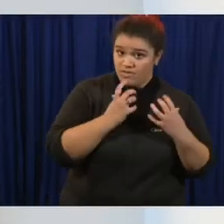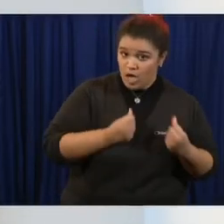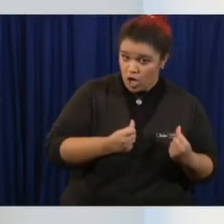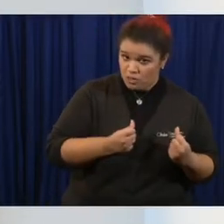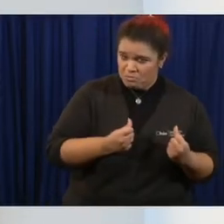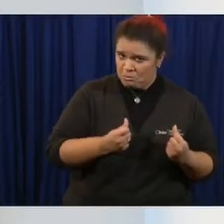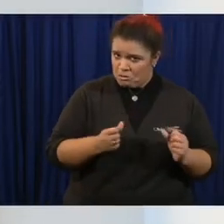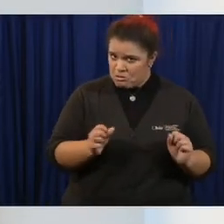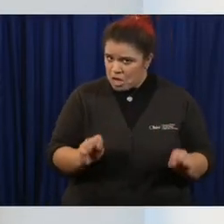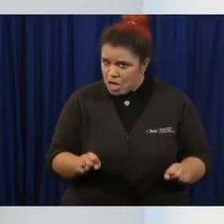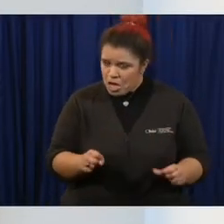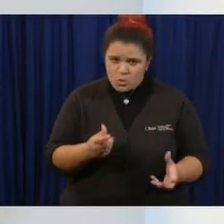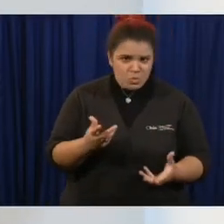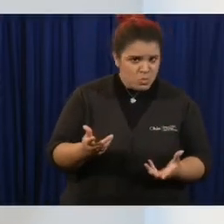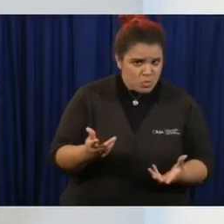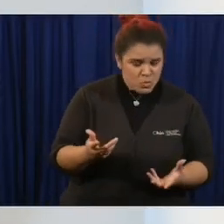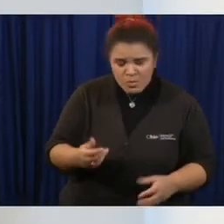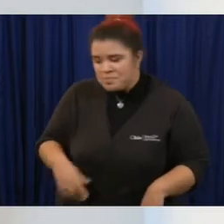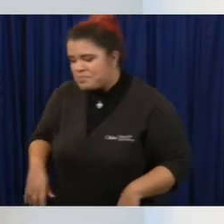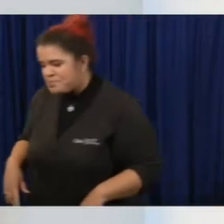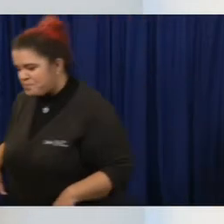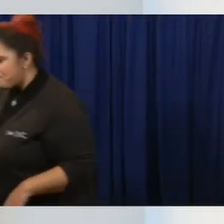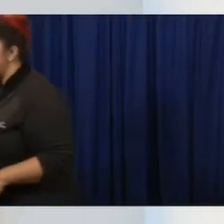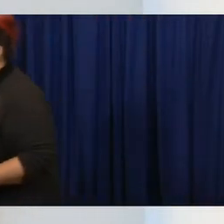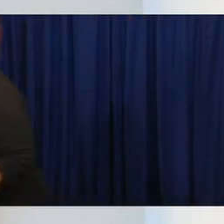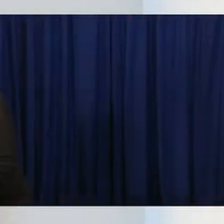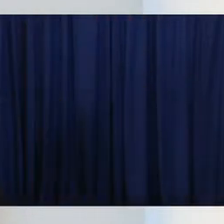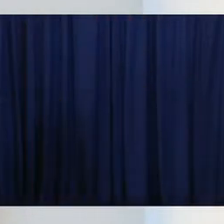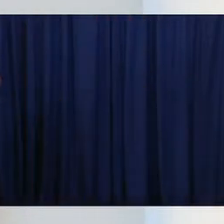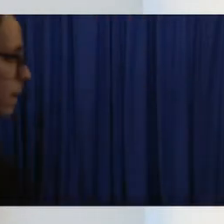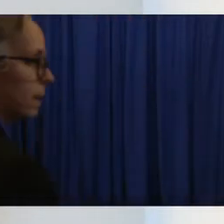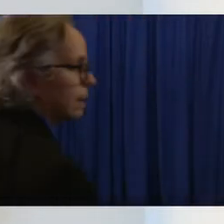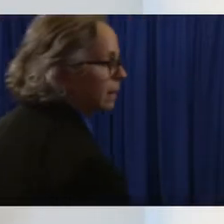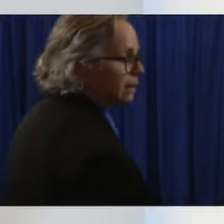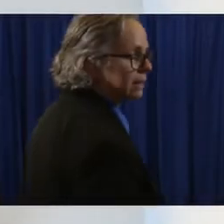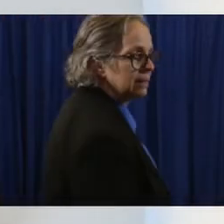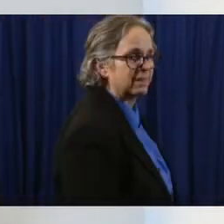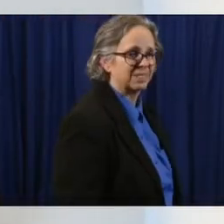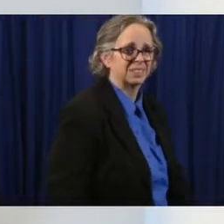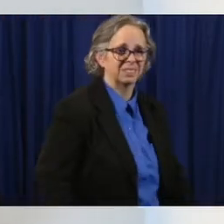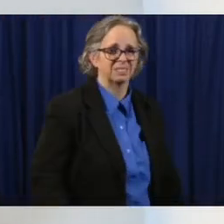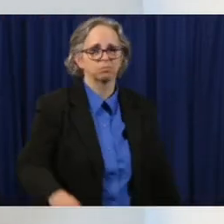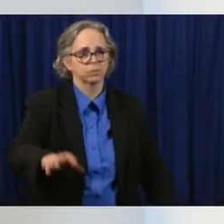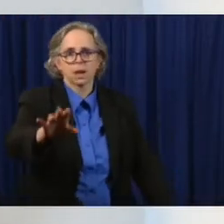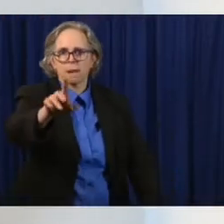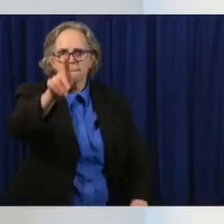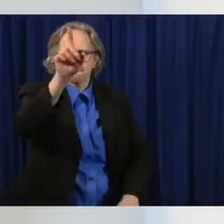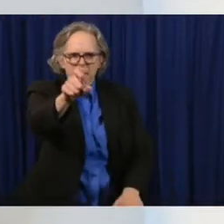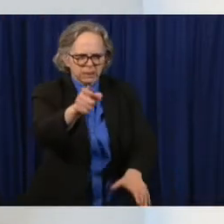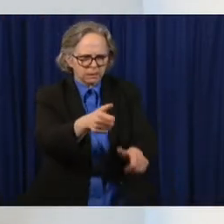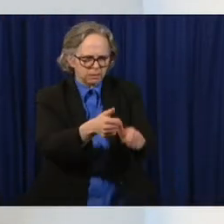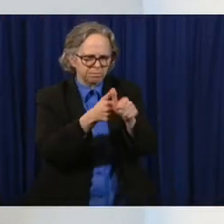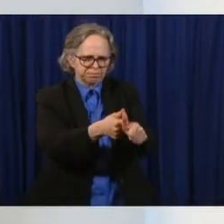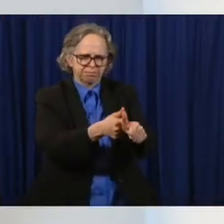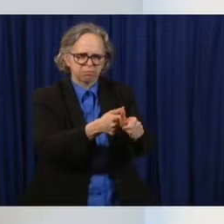Well, what I can answer in that is that they're going to have to comply with all of the regulations, or they won't be allowed to open. That's the bottom line. We're going to be